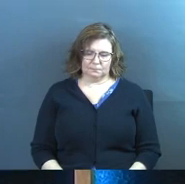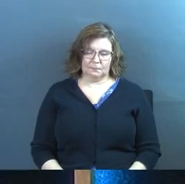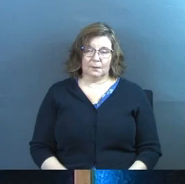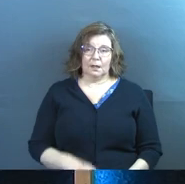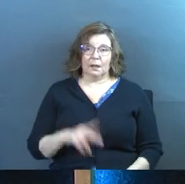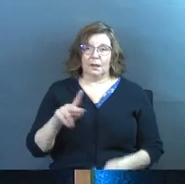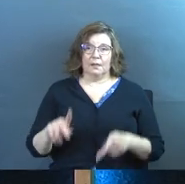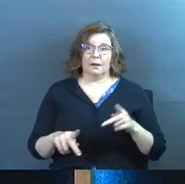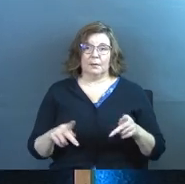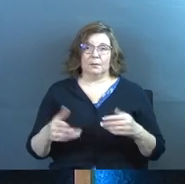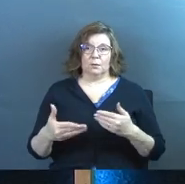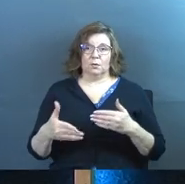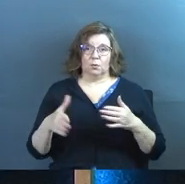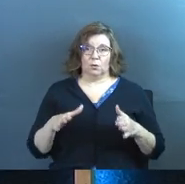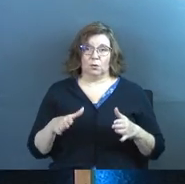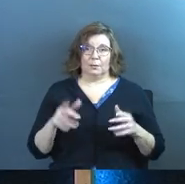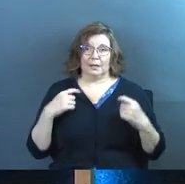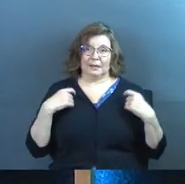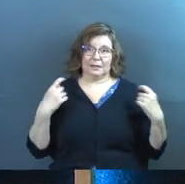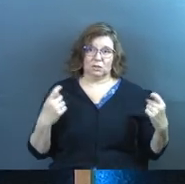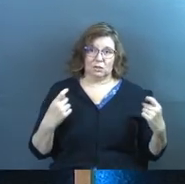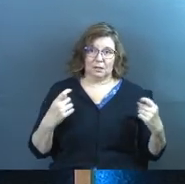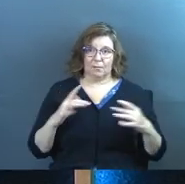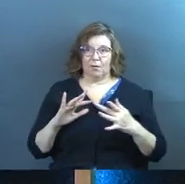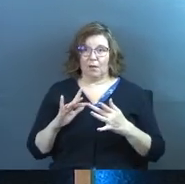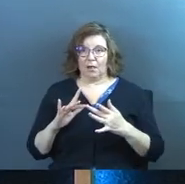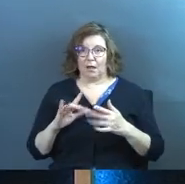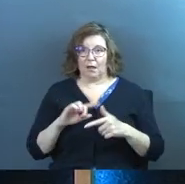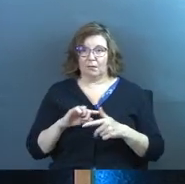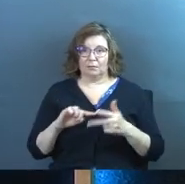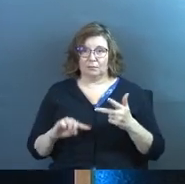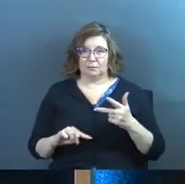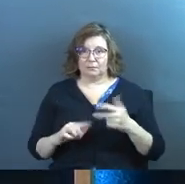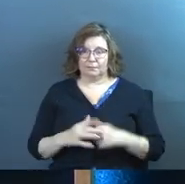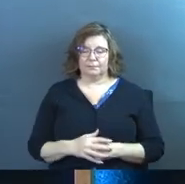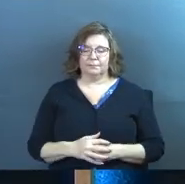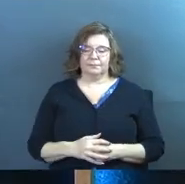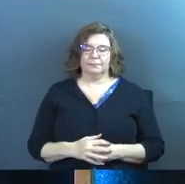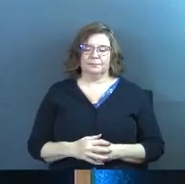There are people in this room, people in the gym, people online.